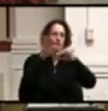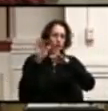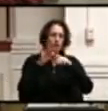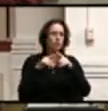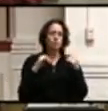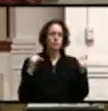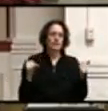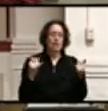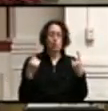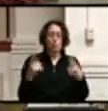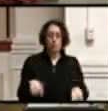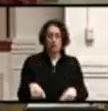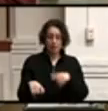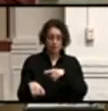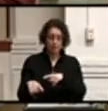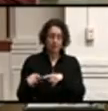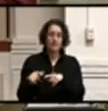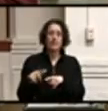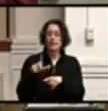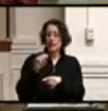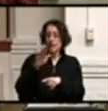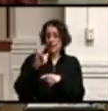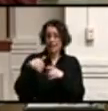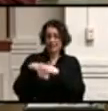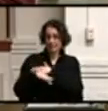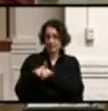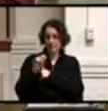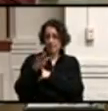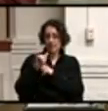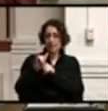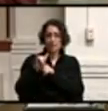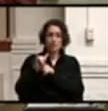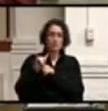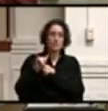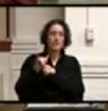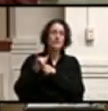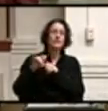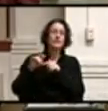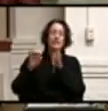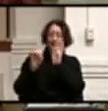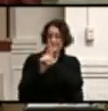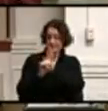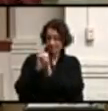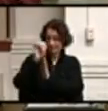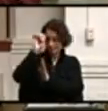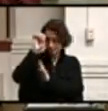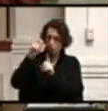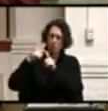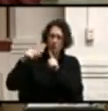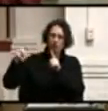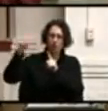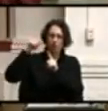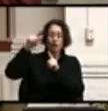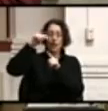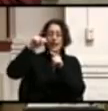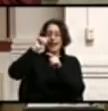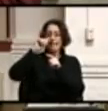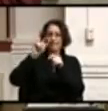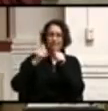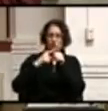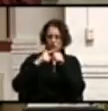off the lobby from the elevator or stair, you can go right into the administration area and a few more offices across the hall, and